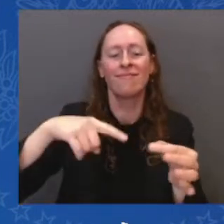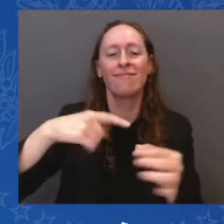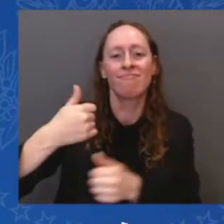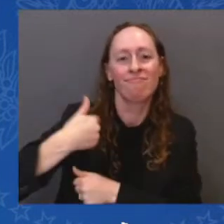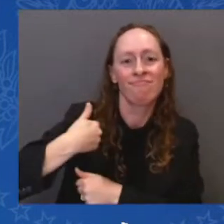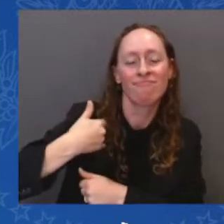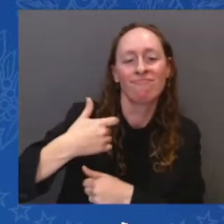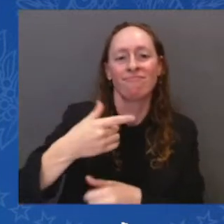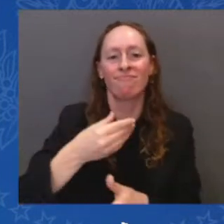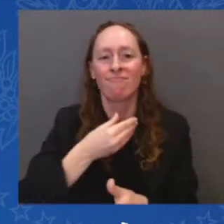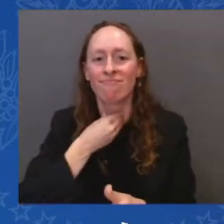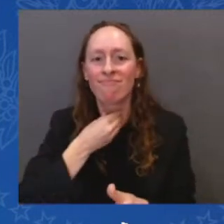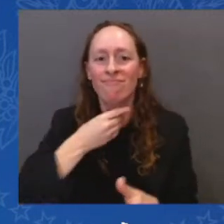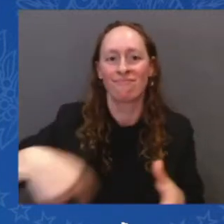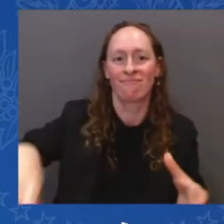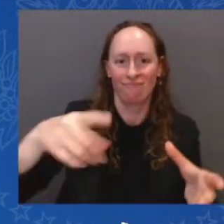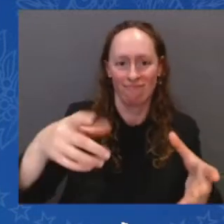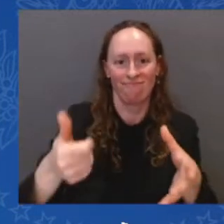21st Chairman.